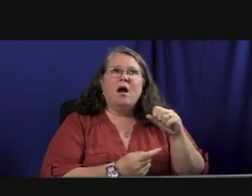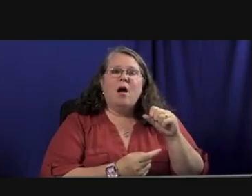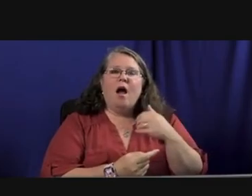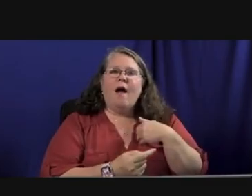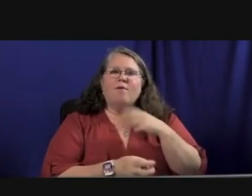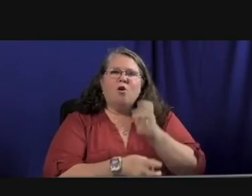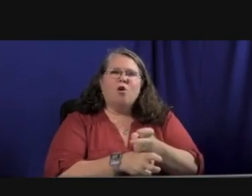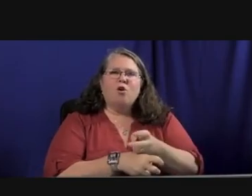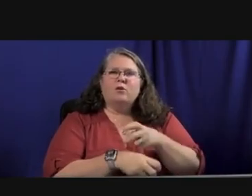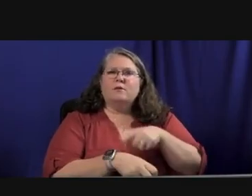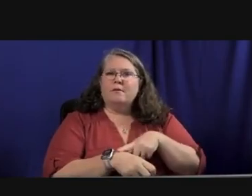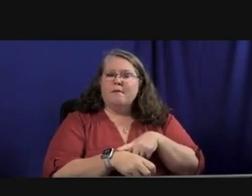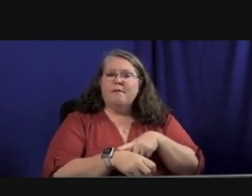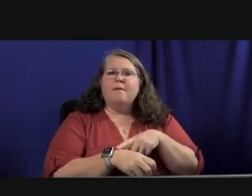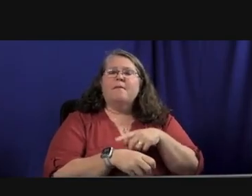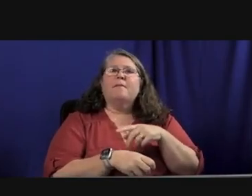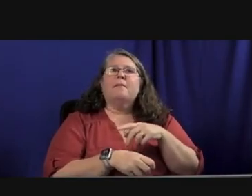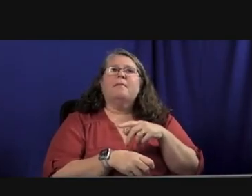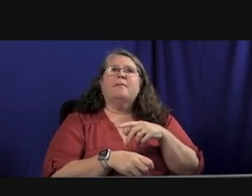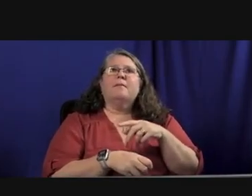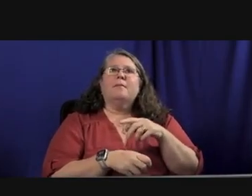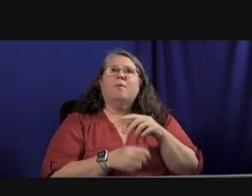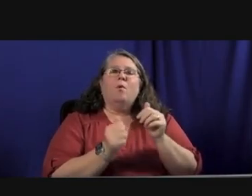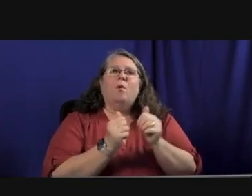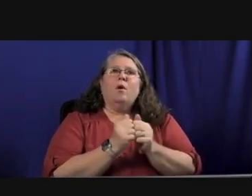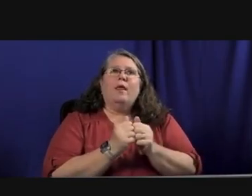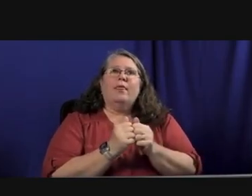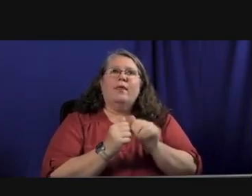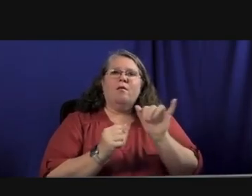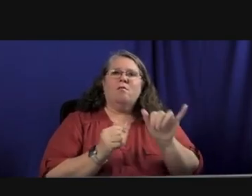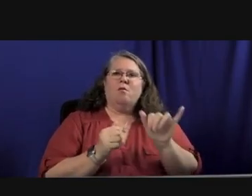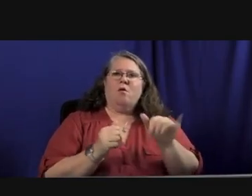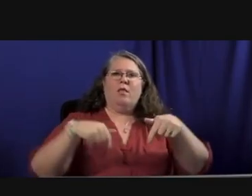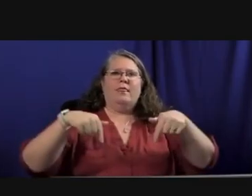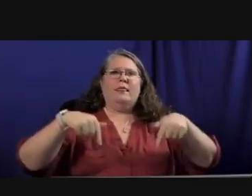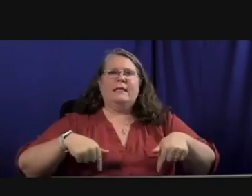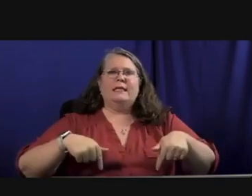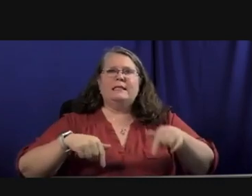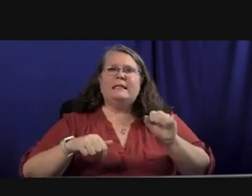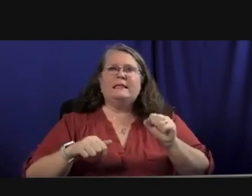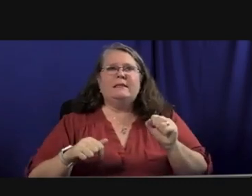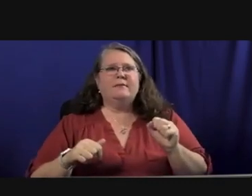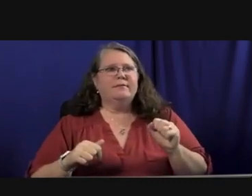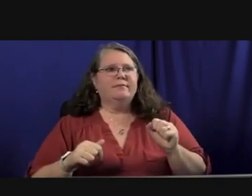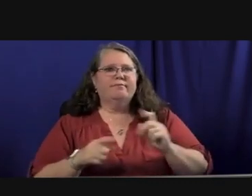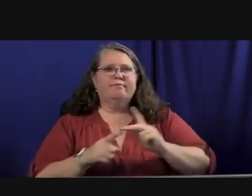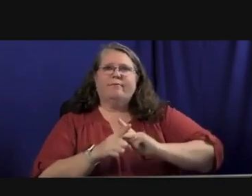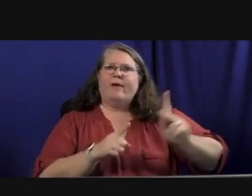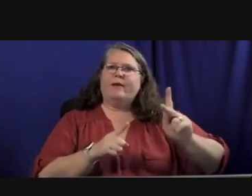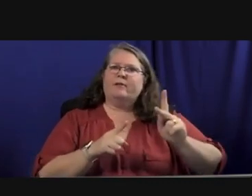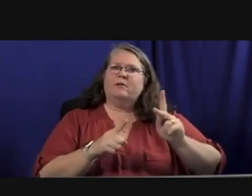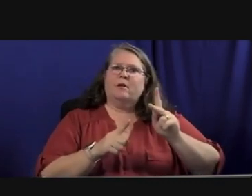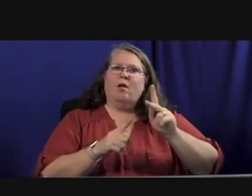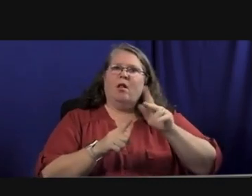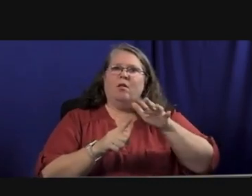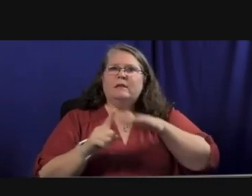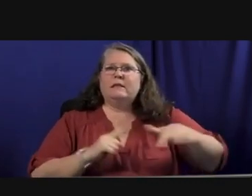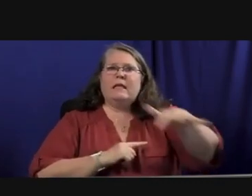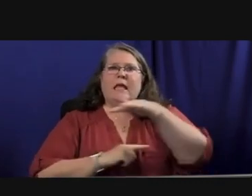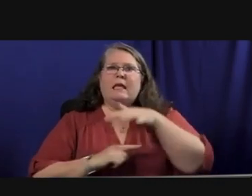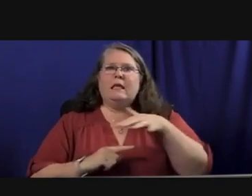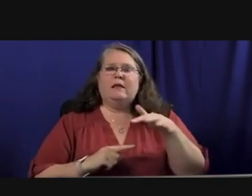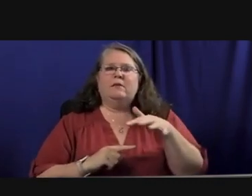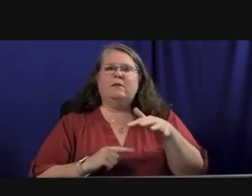considered as Deaf Plus may have a hard time with this type of